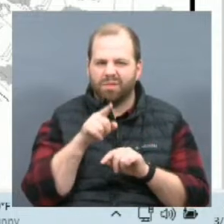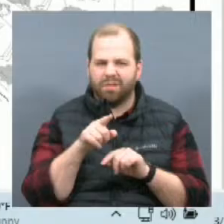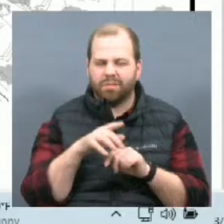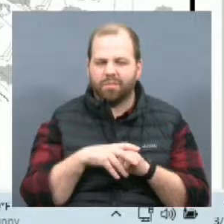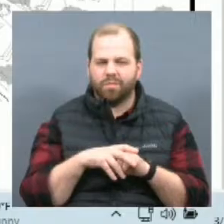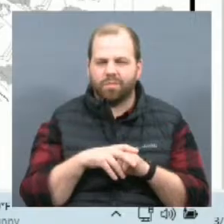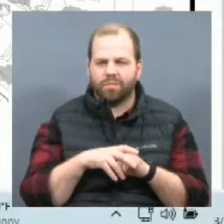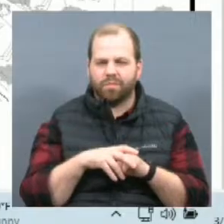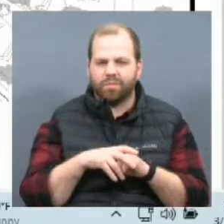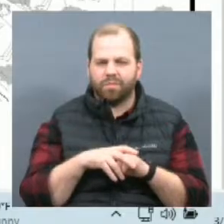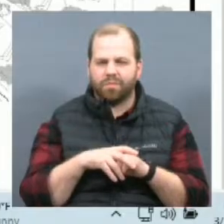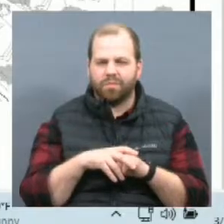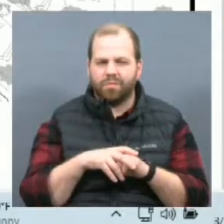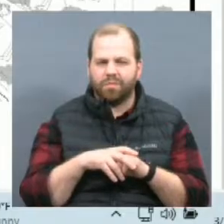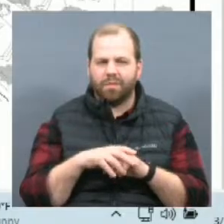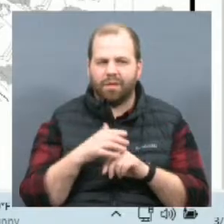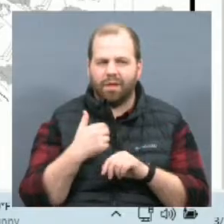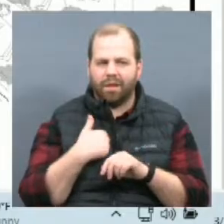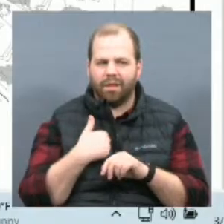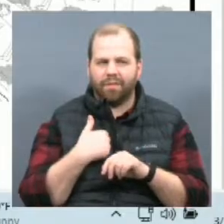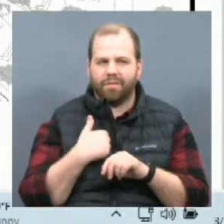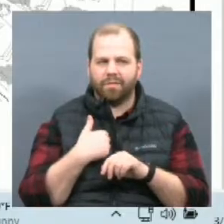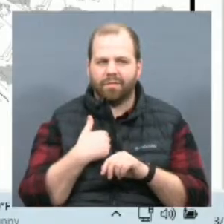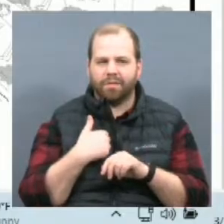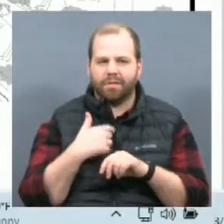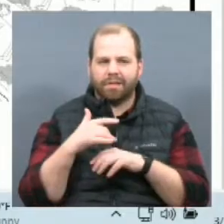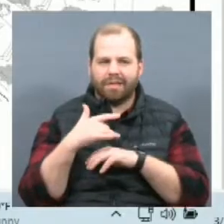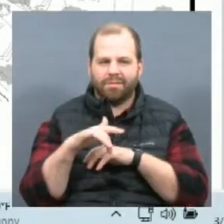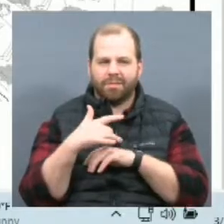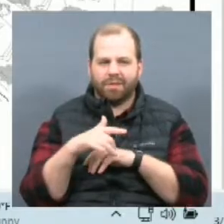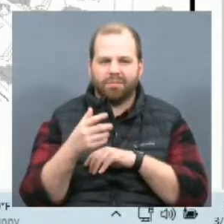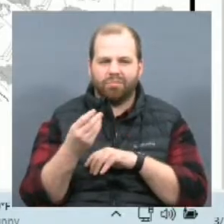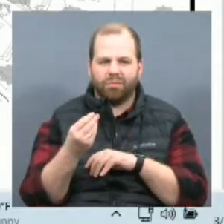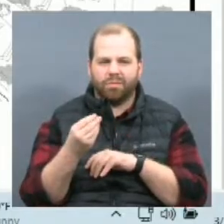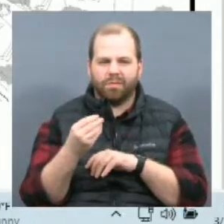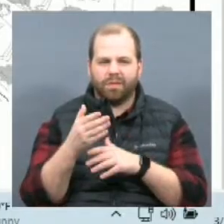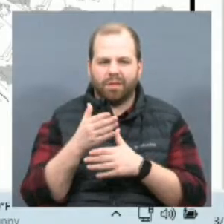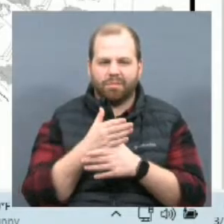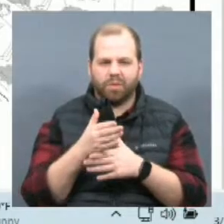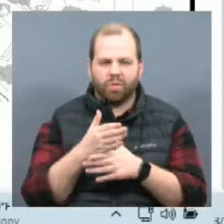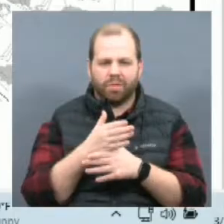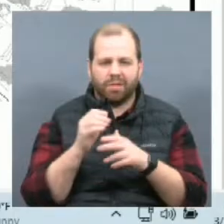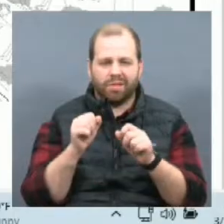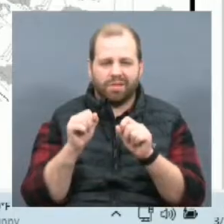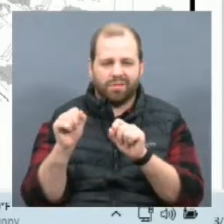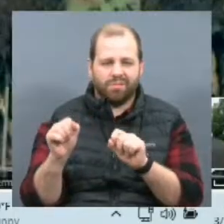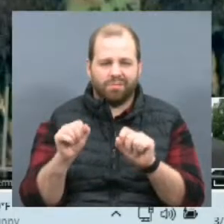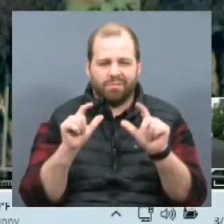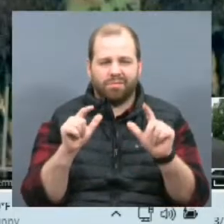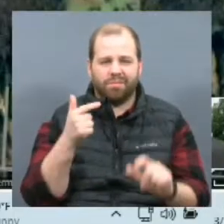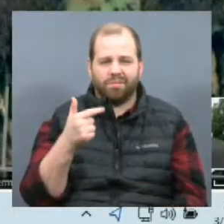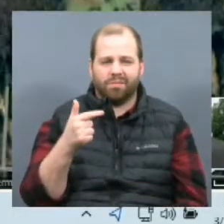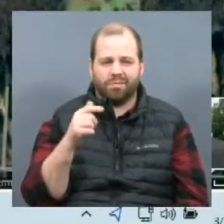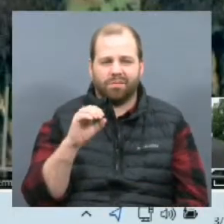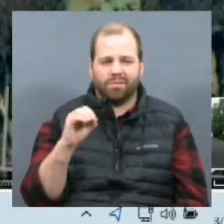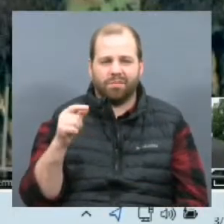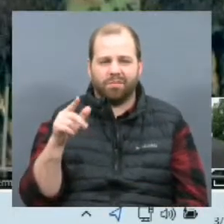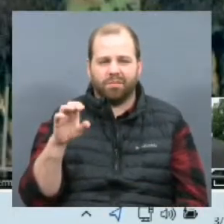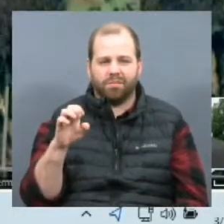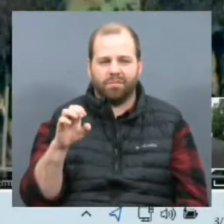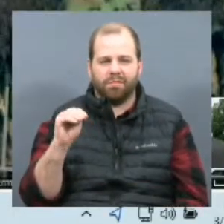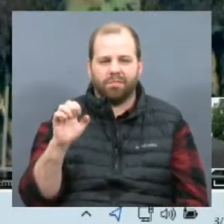They're not. There's an empty property between them. Is there any way we can pull that up on Google Maps so we can get a bird's